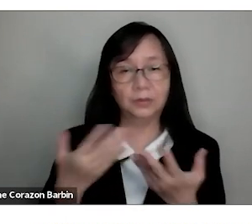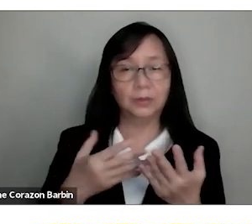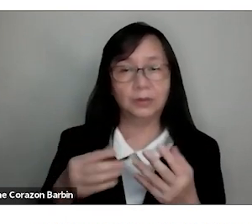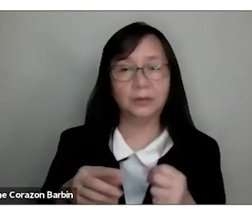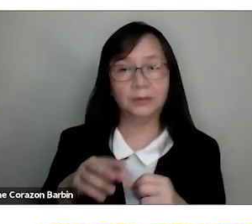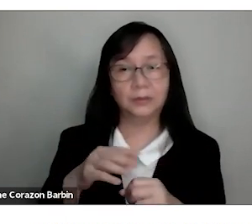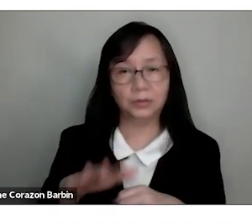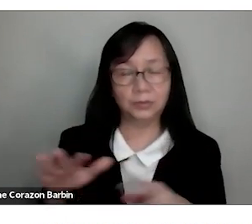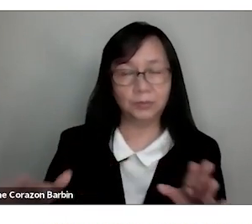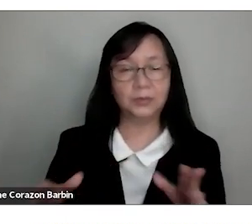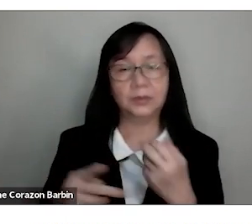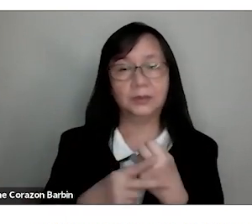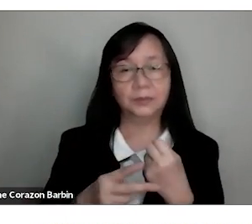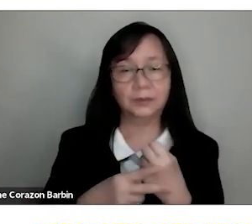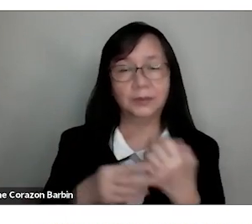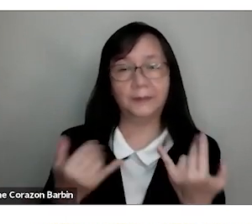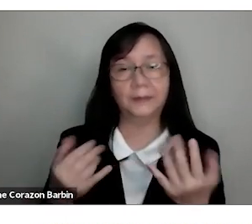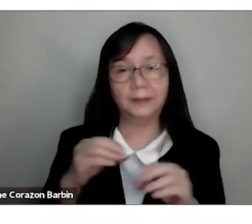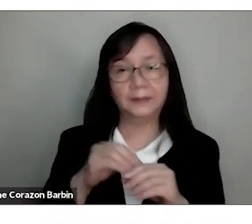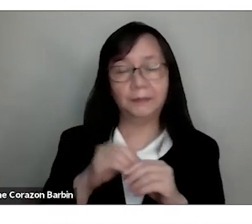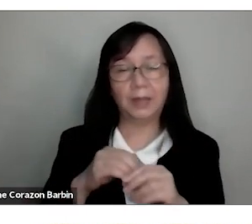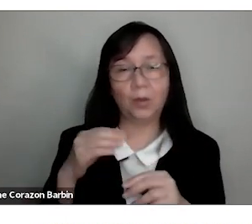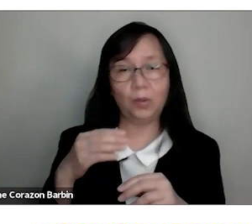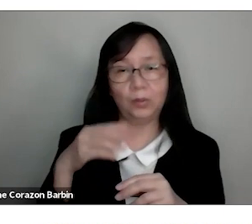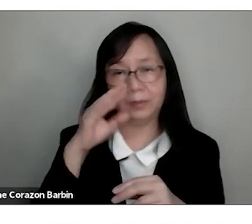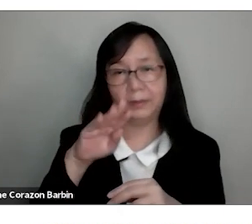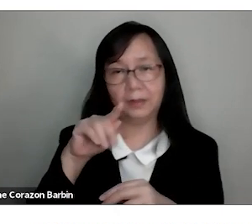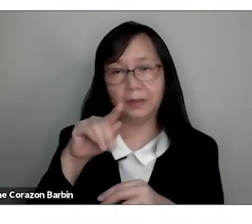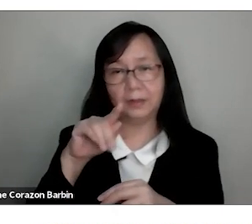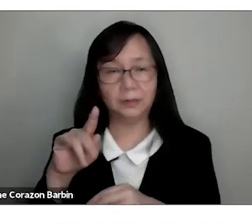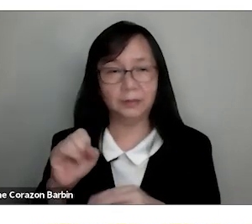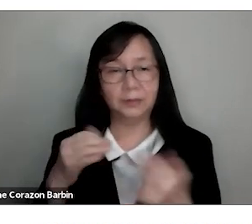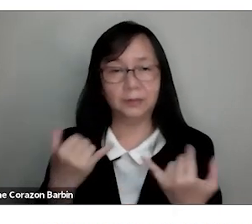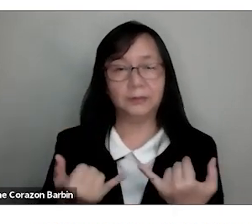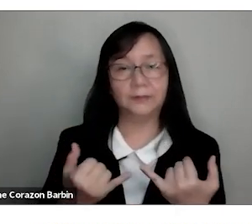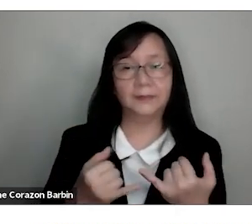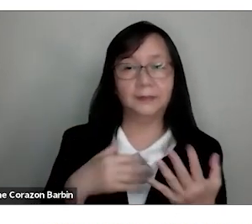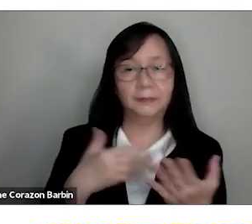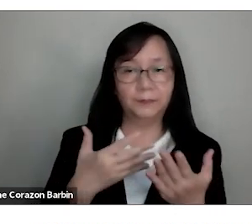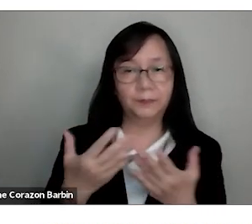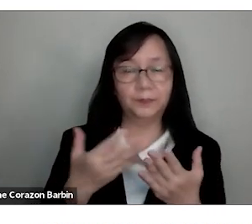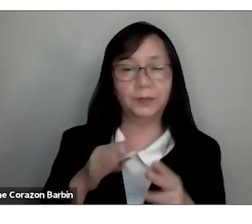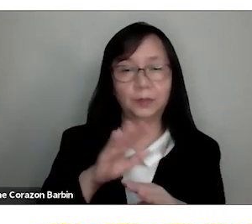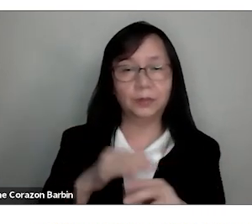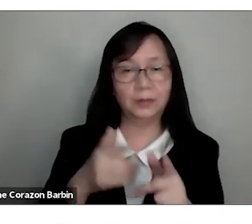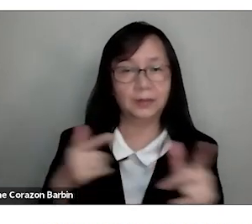February 2016 in Bangkok, the ASEAN regional children's consultation on online child protection in